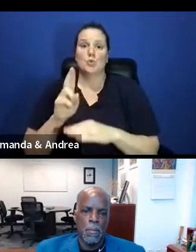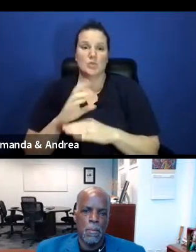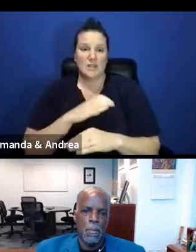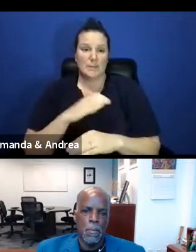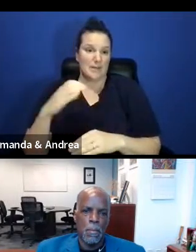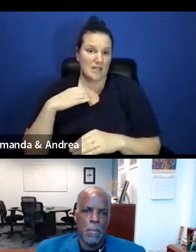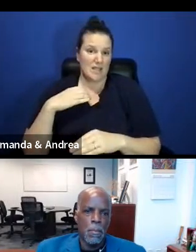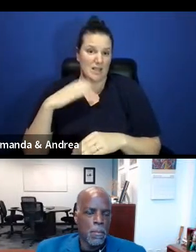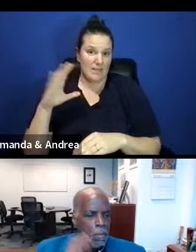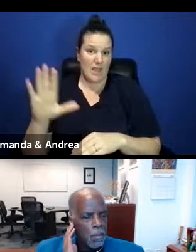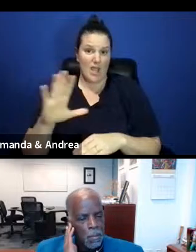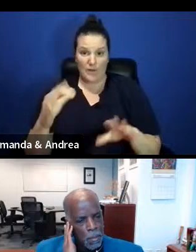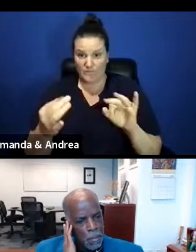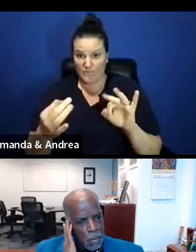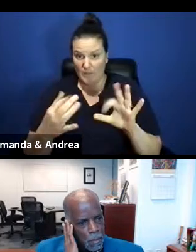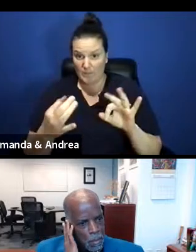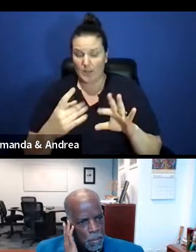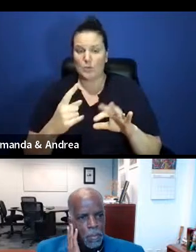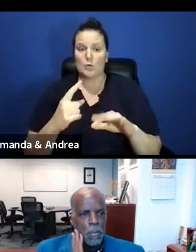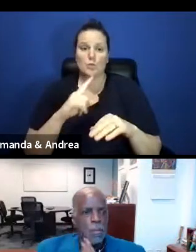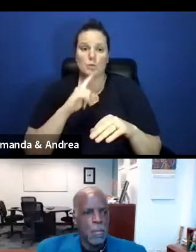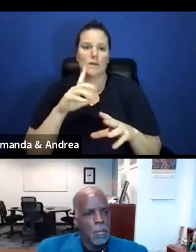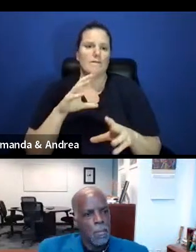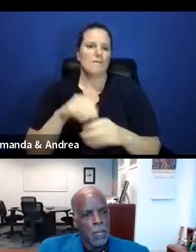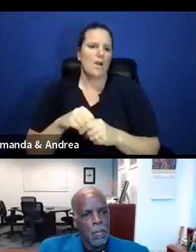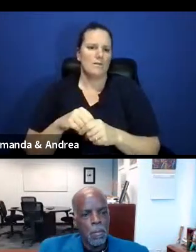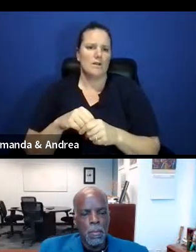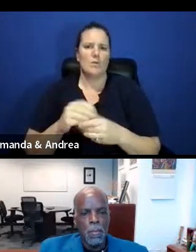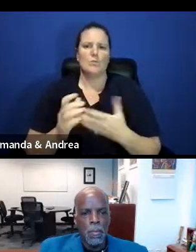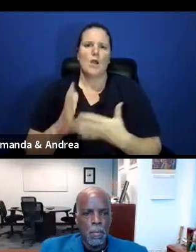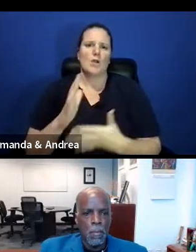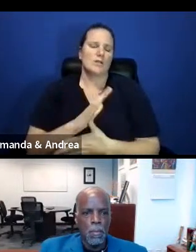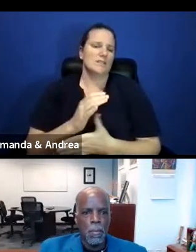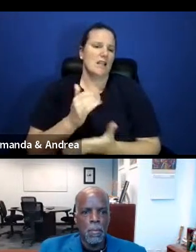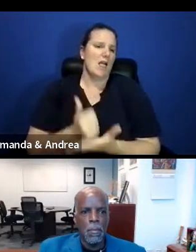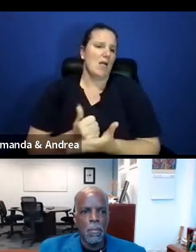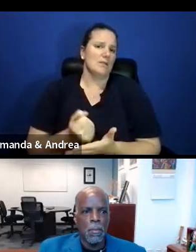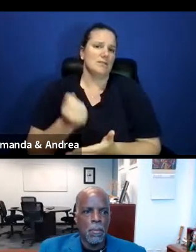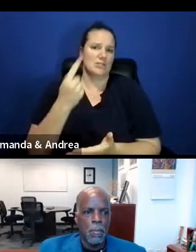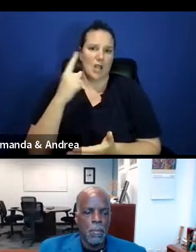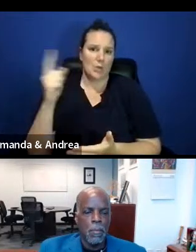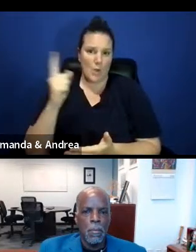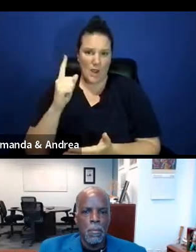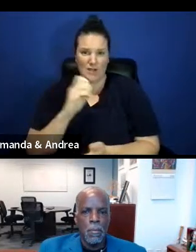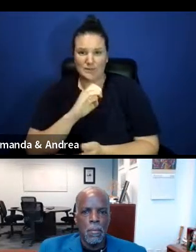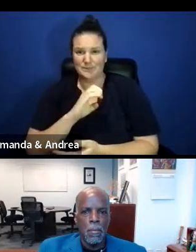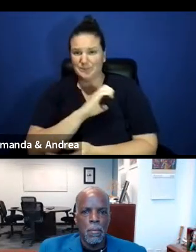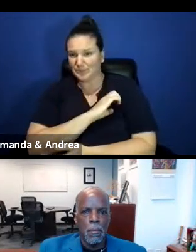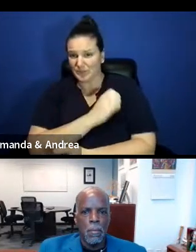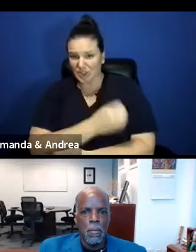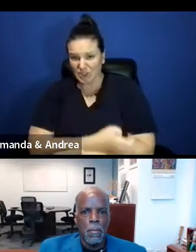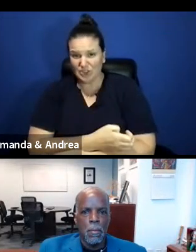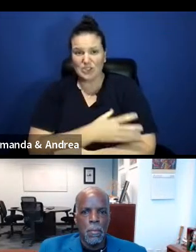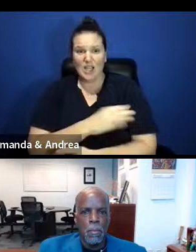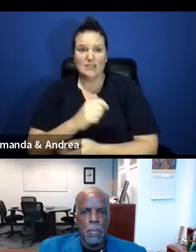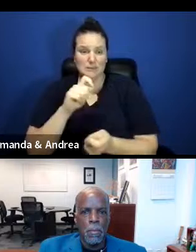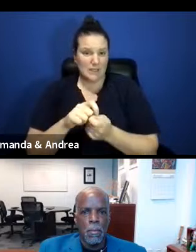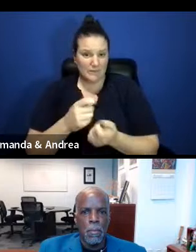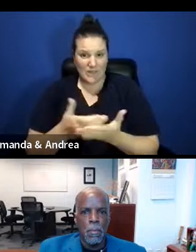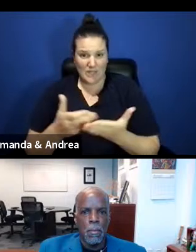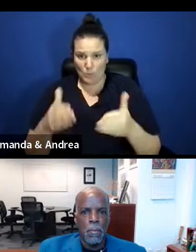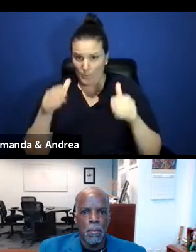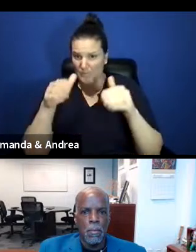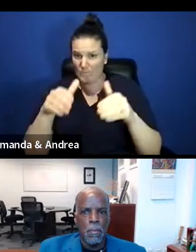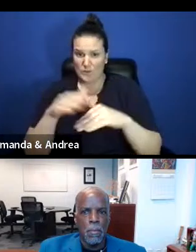committee's feedback to really drive priorities, help us understand where our energy, at least in certain things, should be really focused